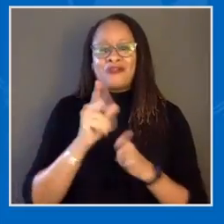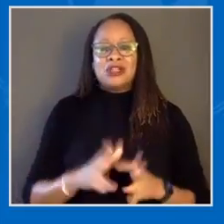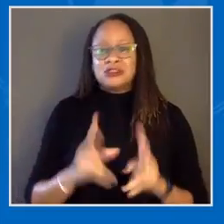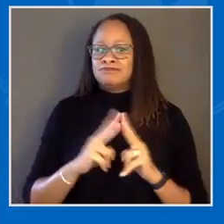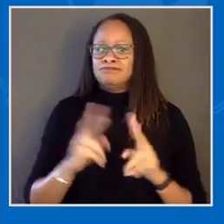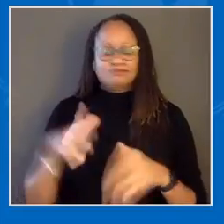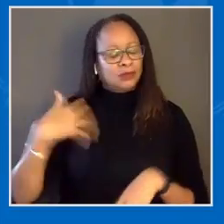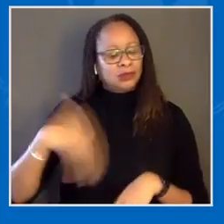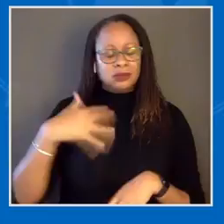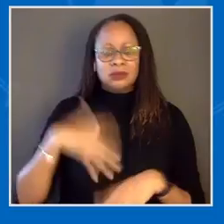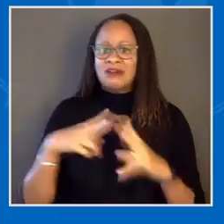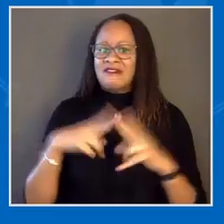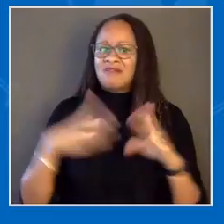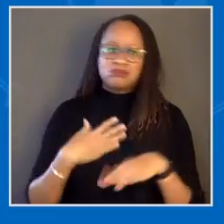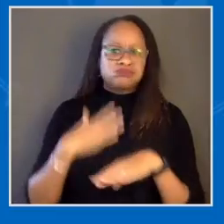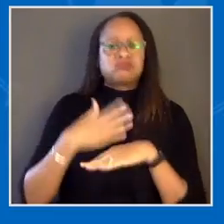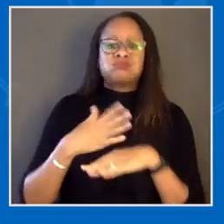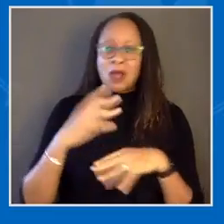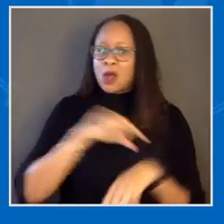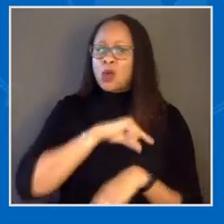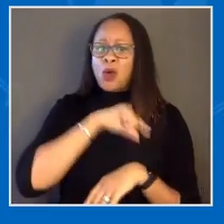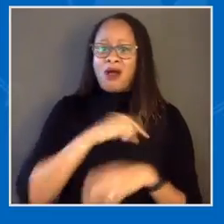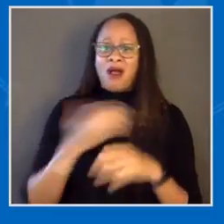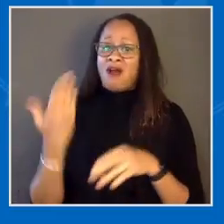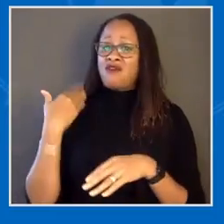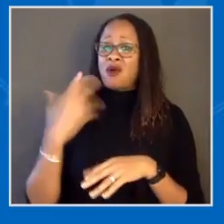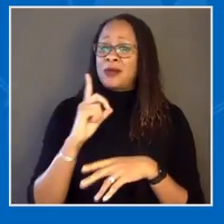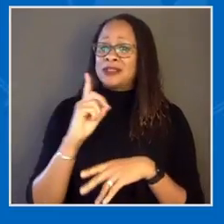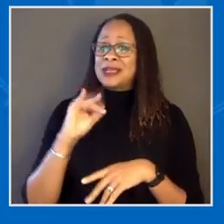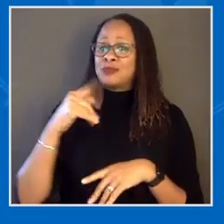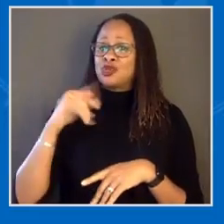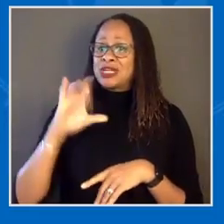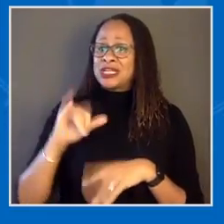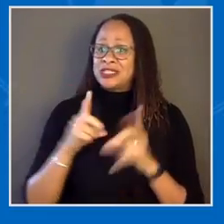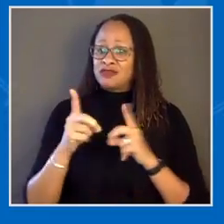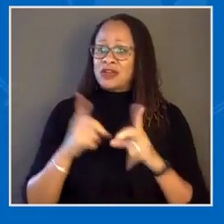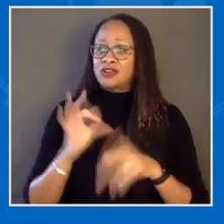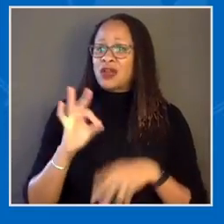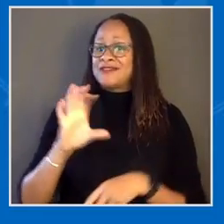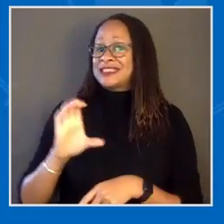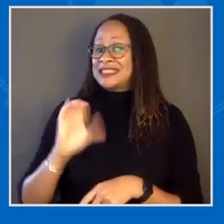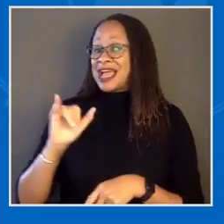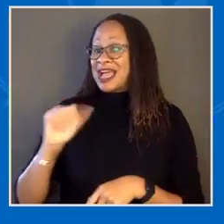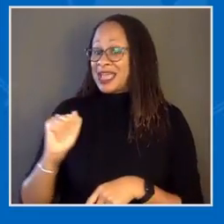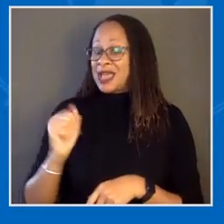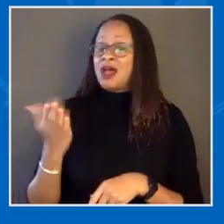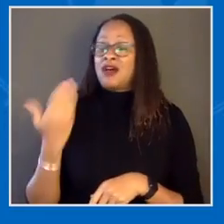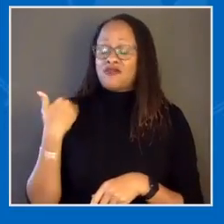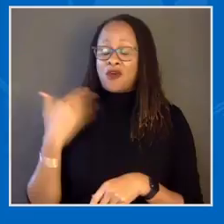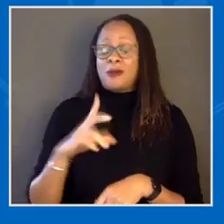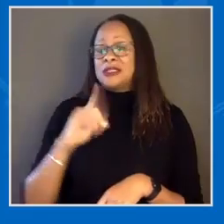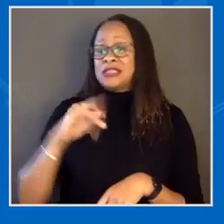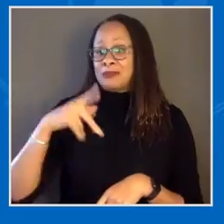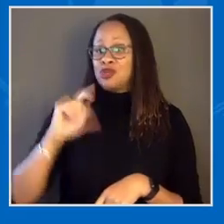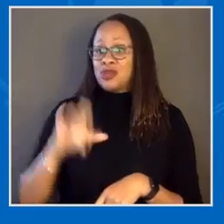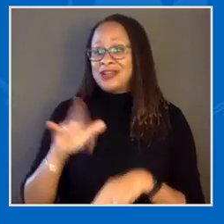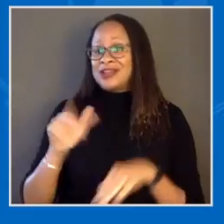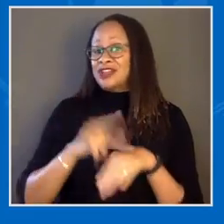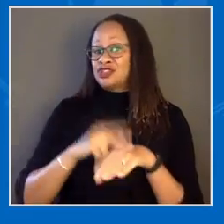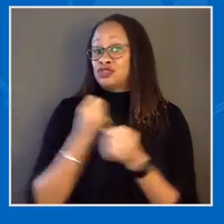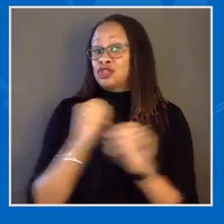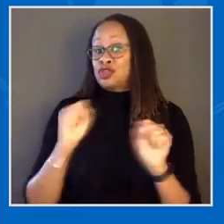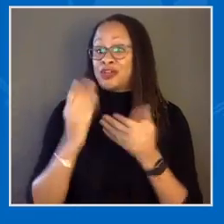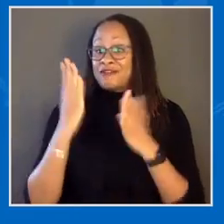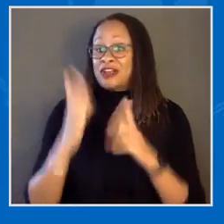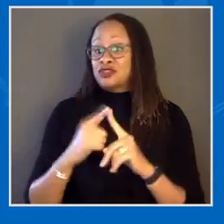qualified. Former deputy director of the CIA, former deputy national security advisor to President Obama, and a